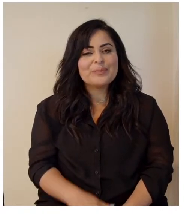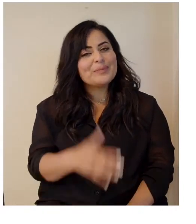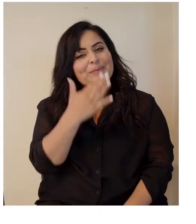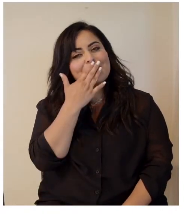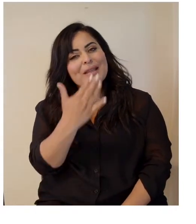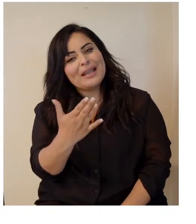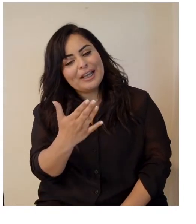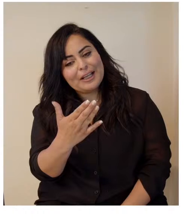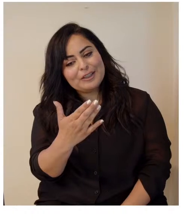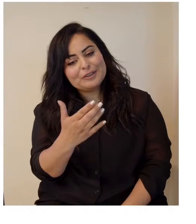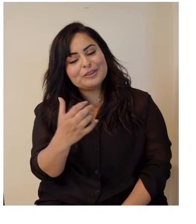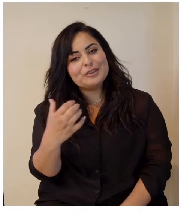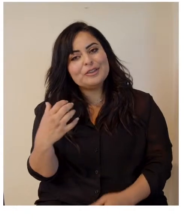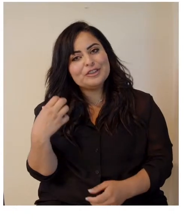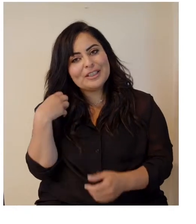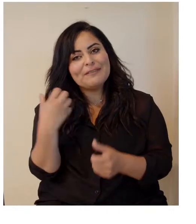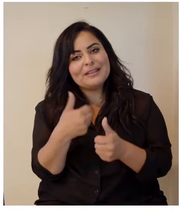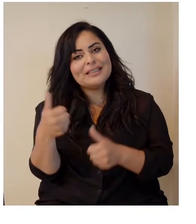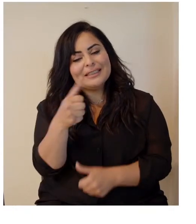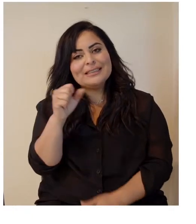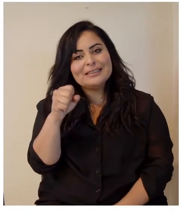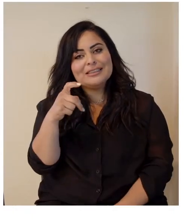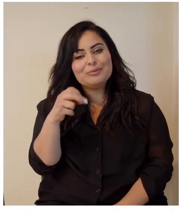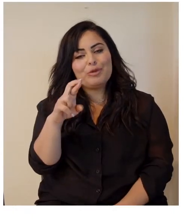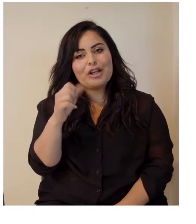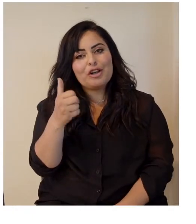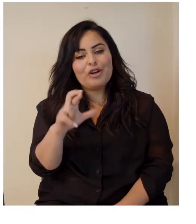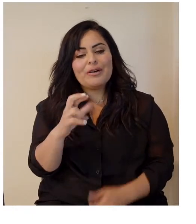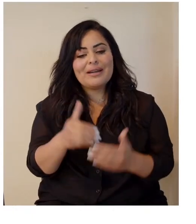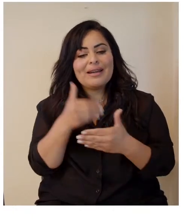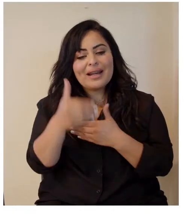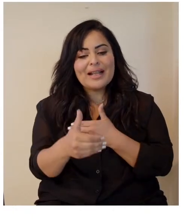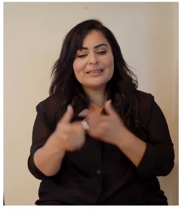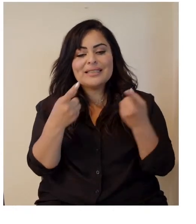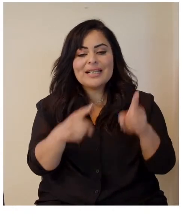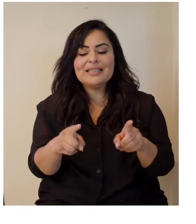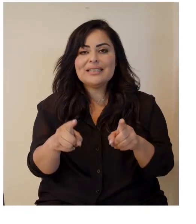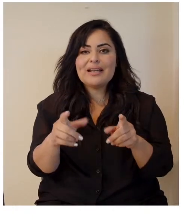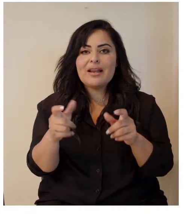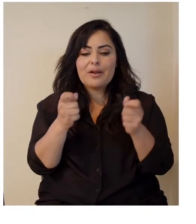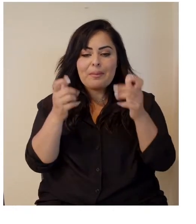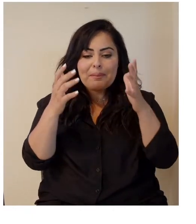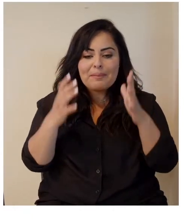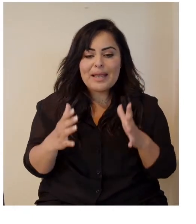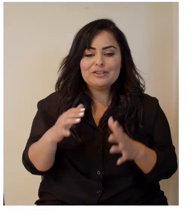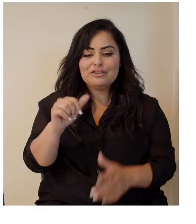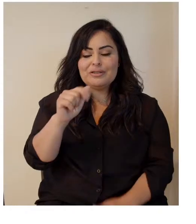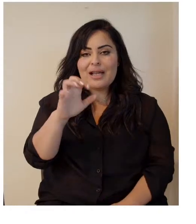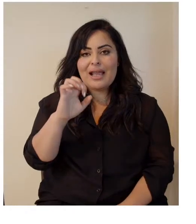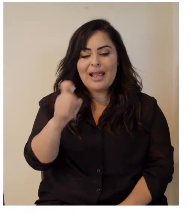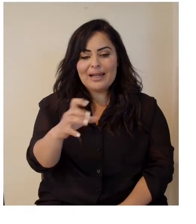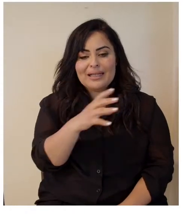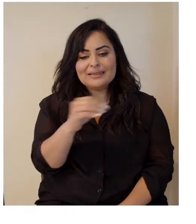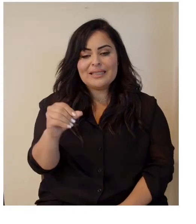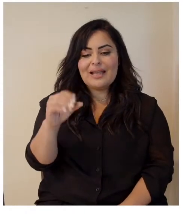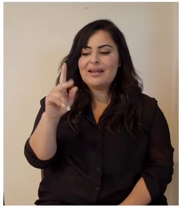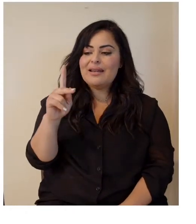Thank you, Assistant Chief Springler, for that information. Our next is going to be Incident Commander Kevin Boha and Alex McBath.